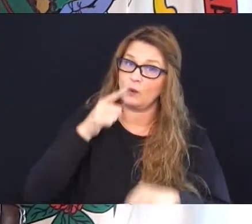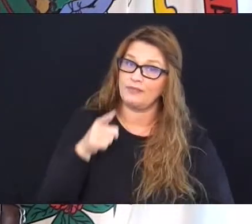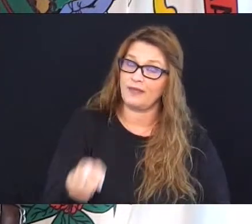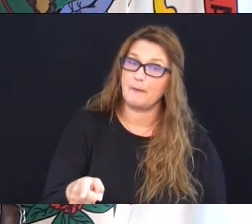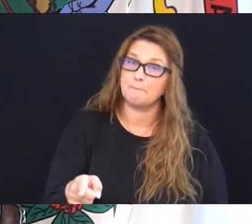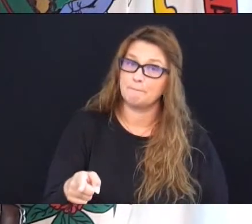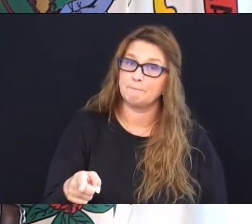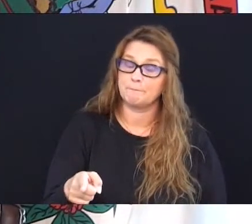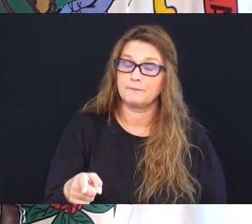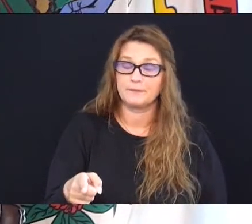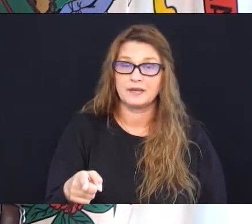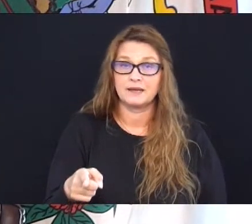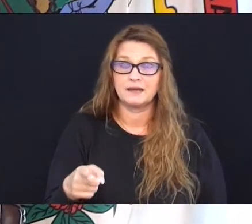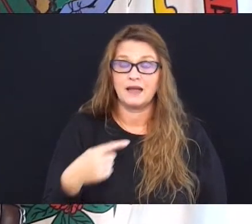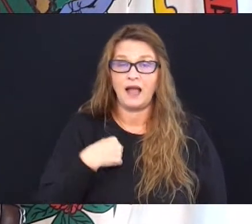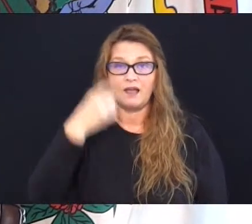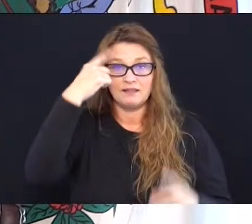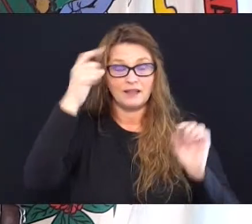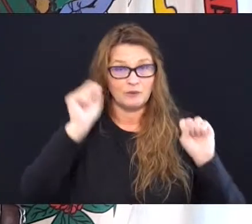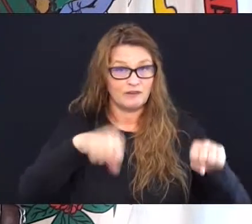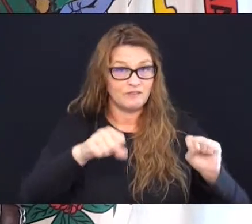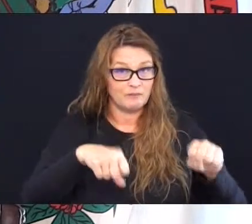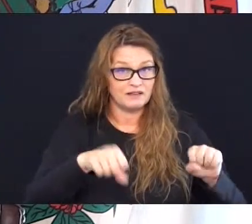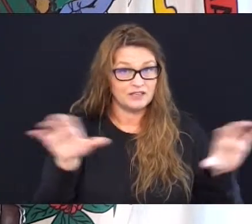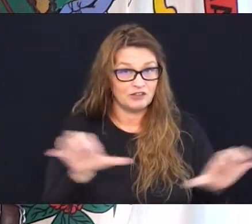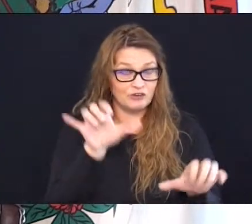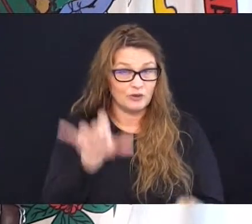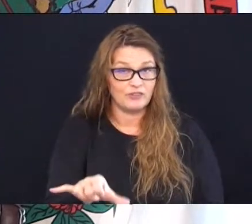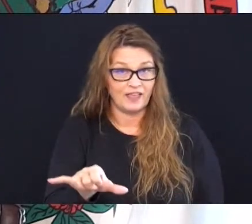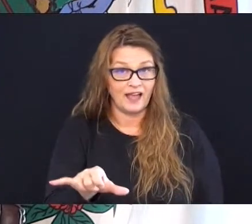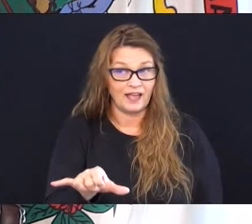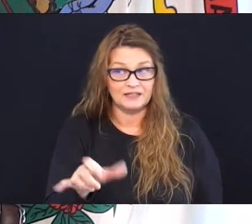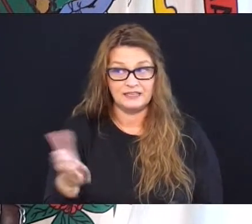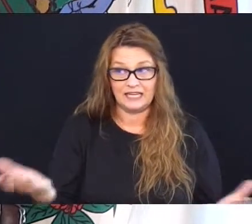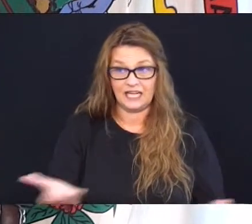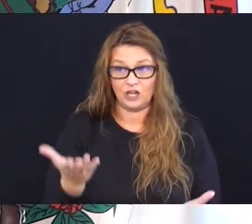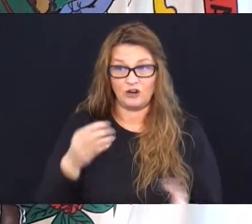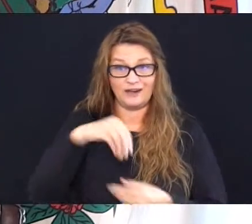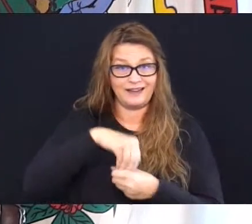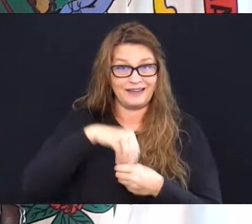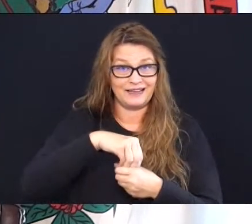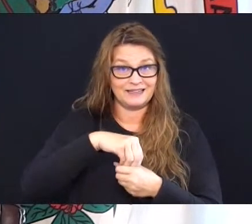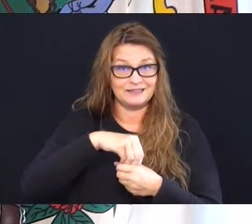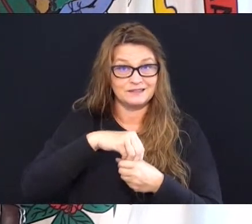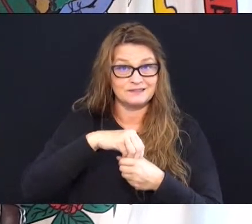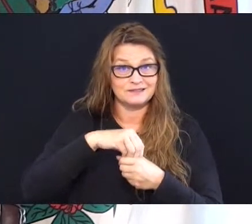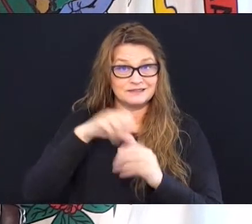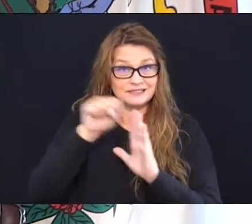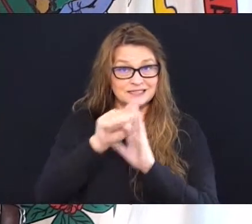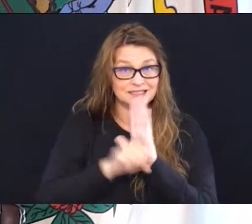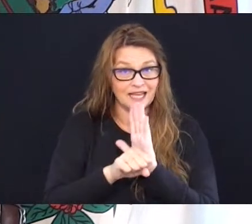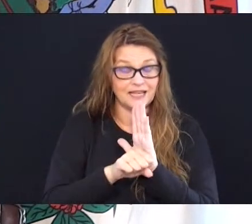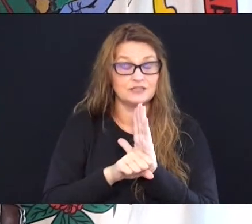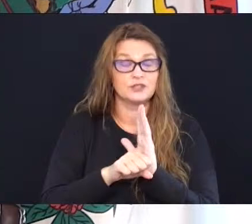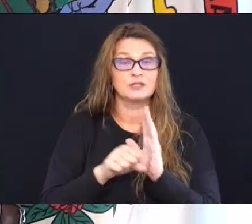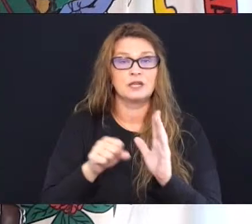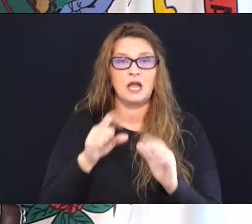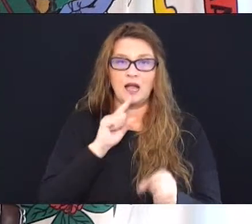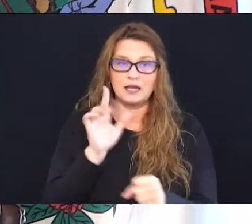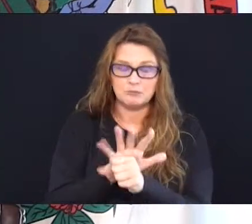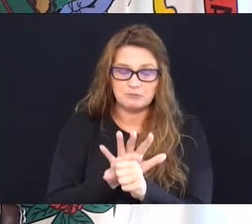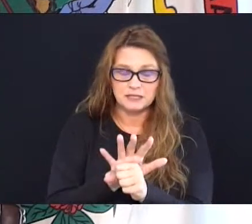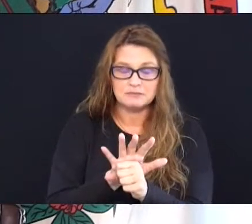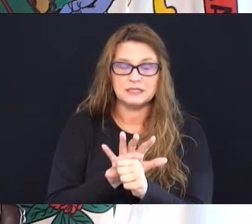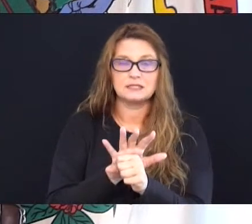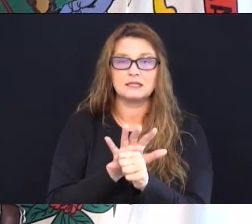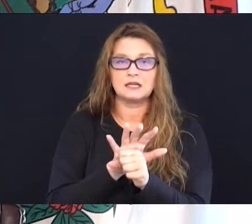think we've got the ability to be able to do that within our own house, and I've given you the commitment that I'll